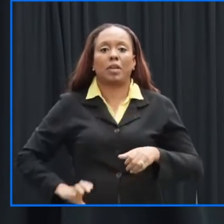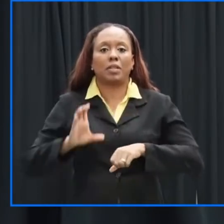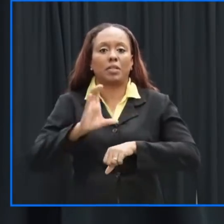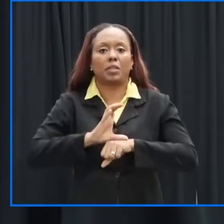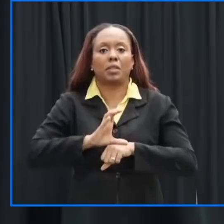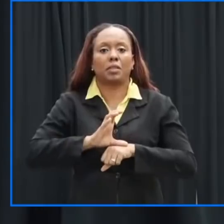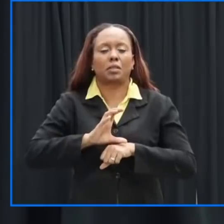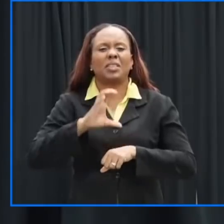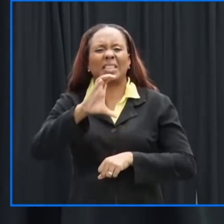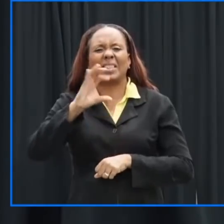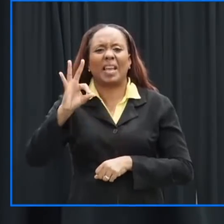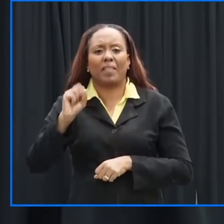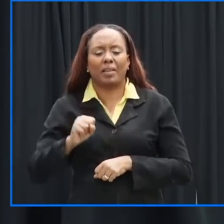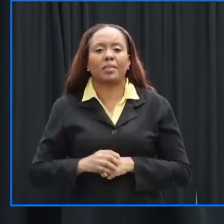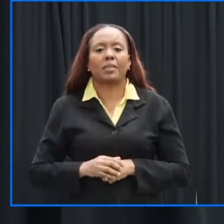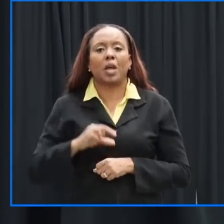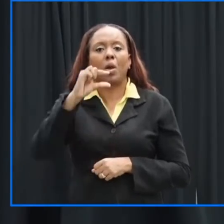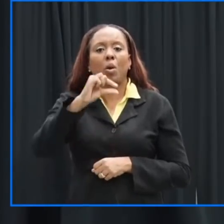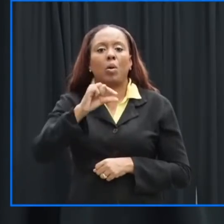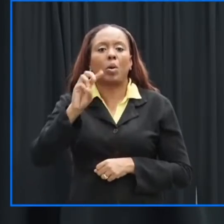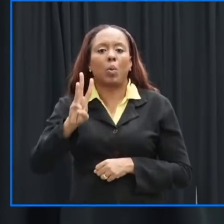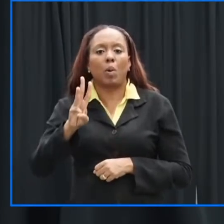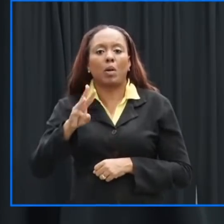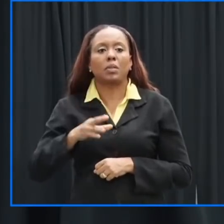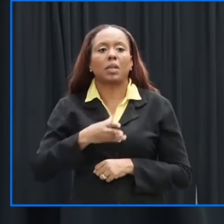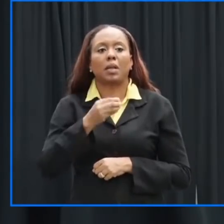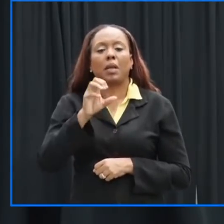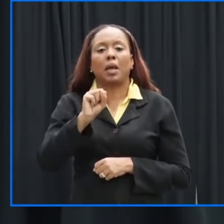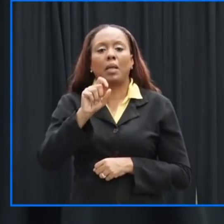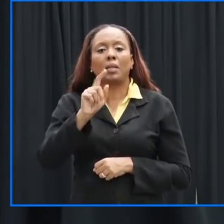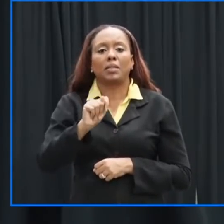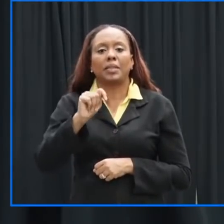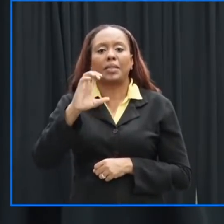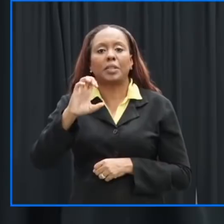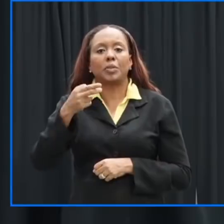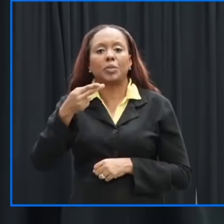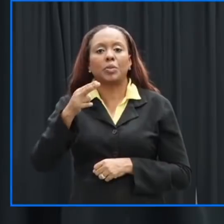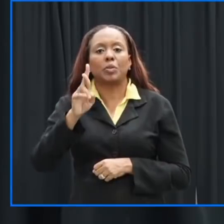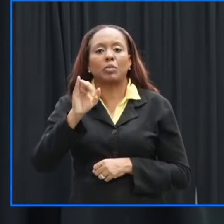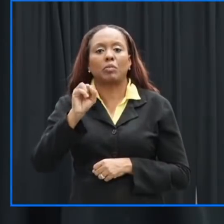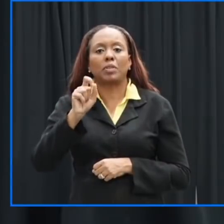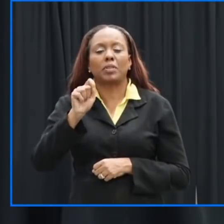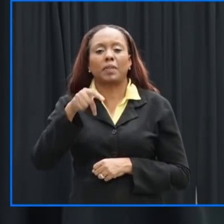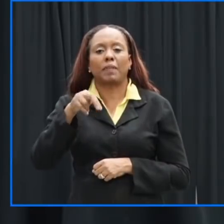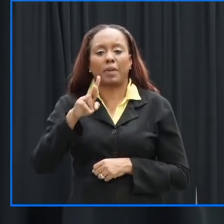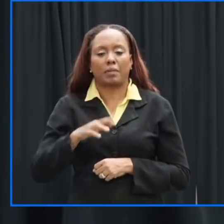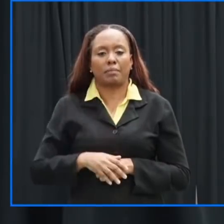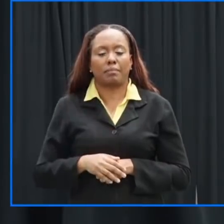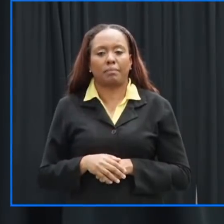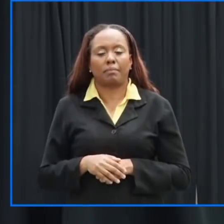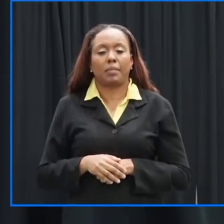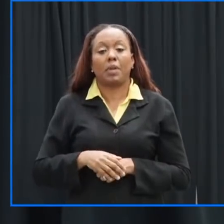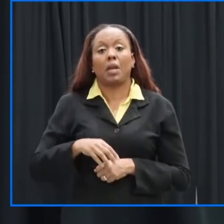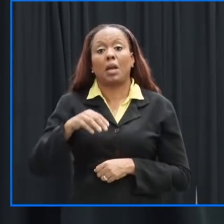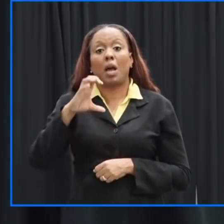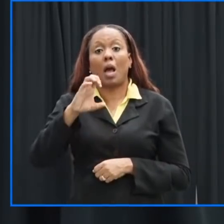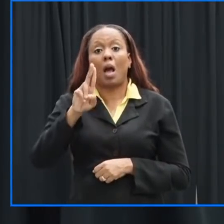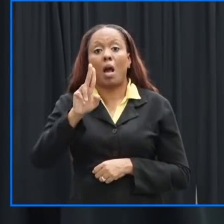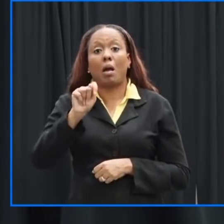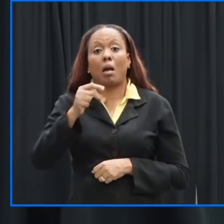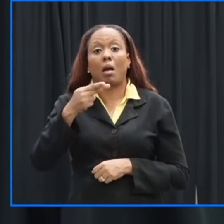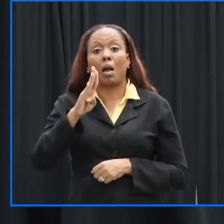Christchurch Foundation, Gordon Walters Primary, and St. Christopher Primary. In St. George, we have Cuthbert